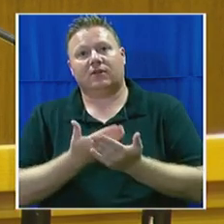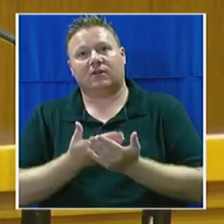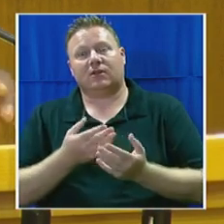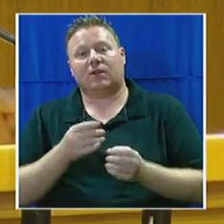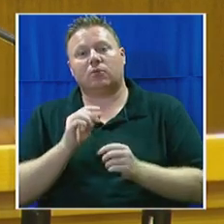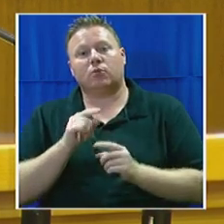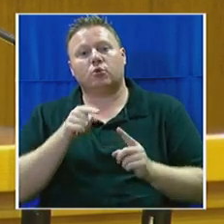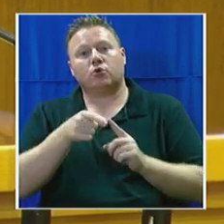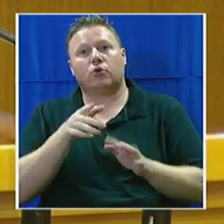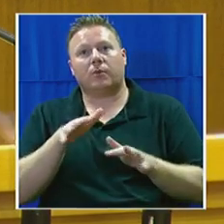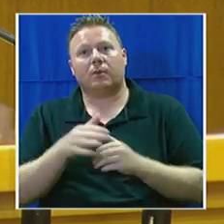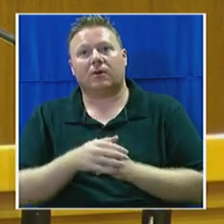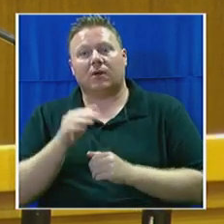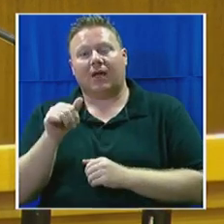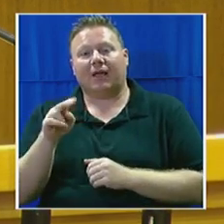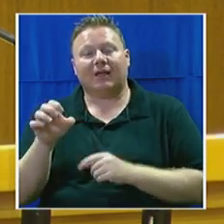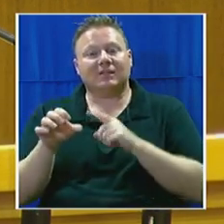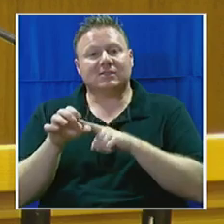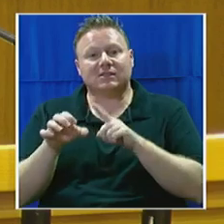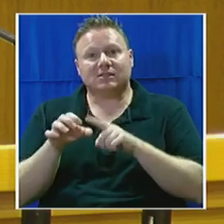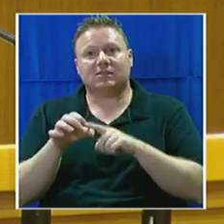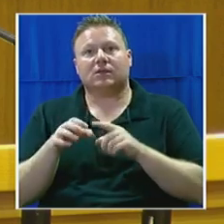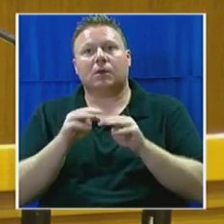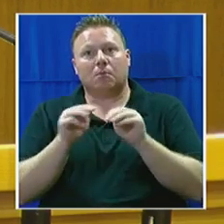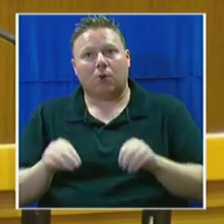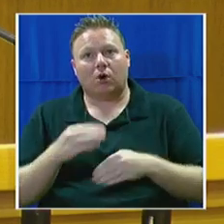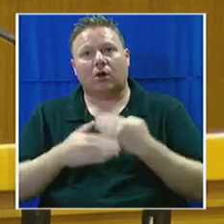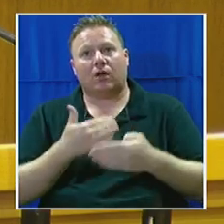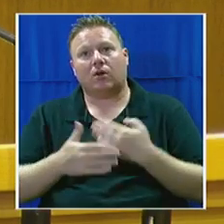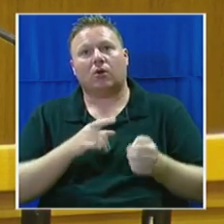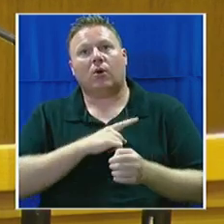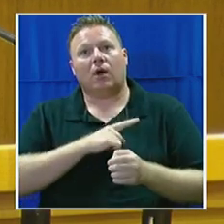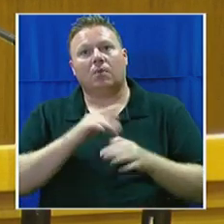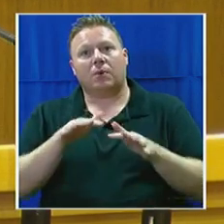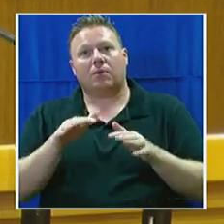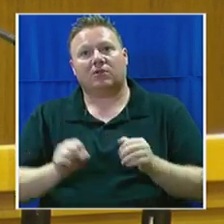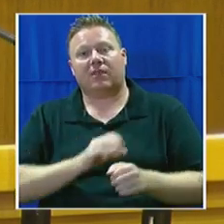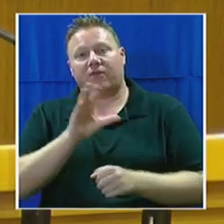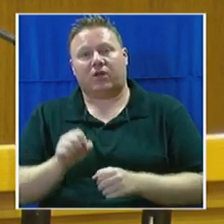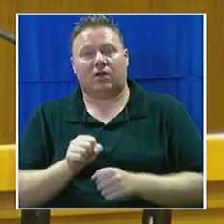model ukwenzela ukuba abantu bake eMzantsi Afrika bakholelwe bayiphindise elawulweni. Enkosi.